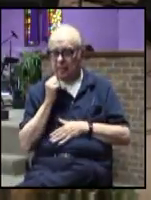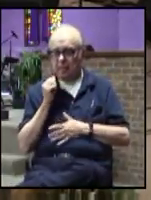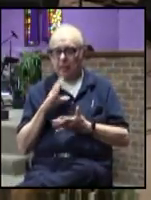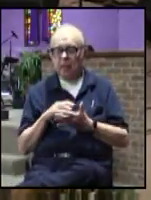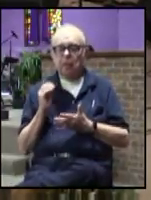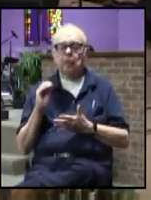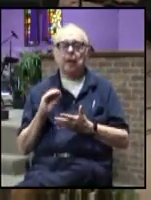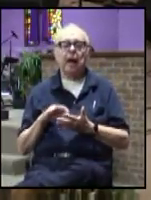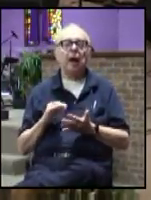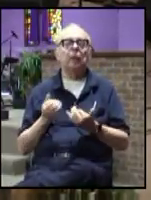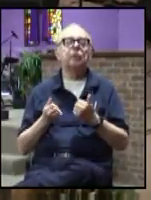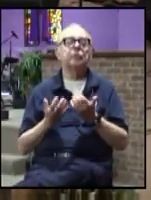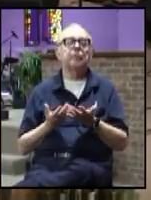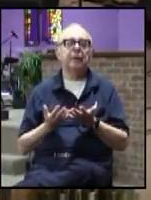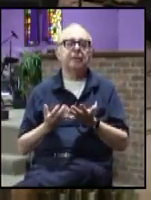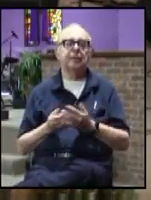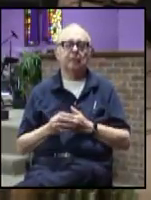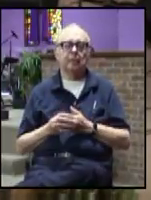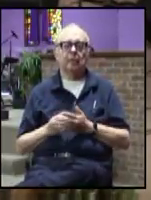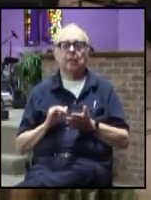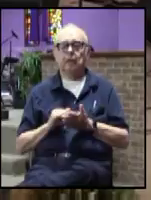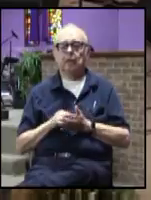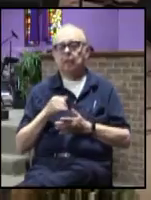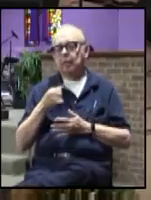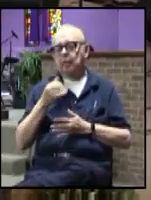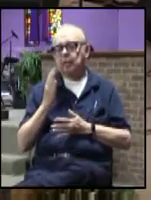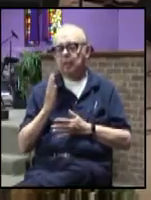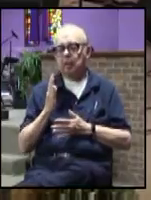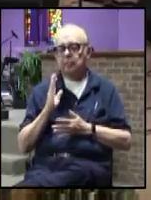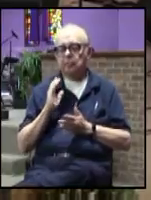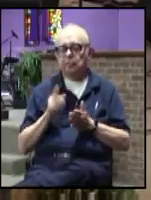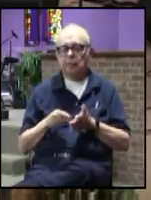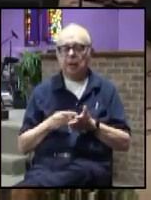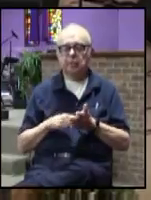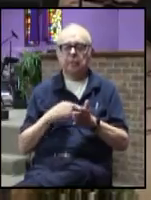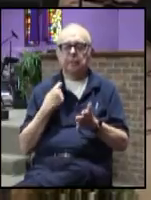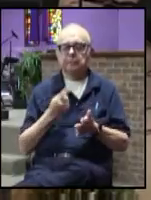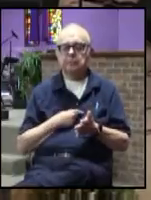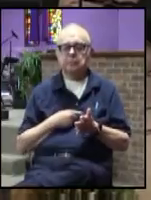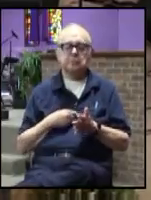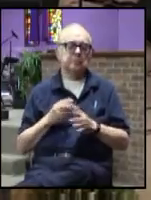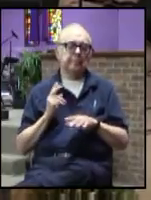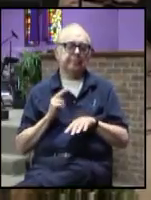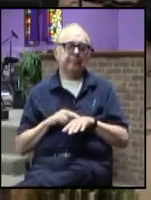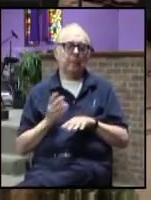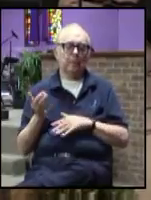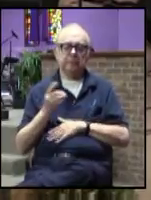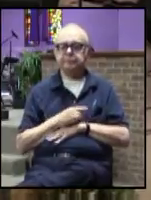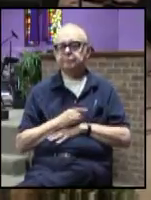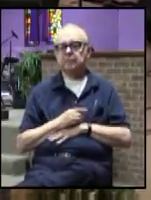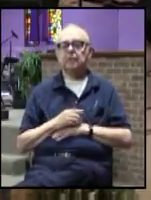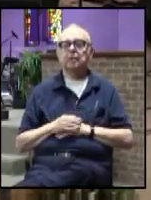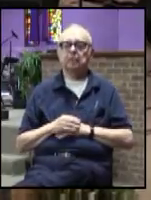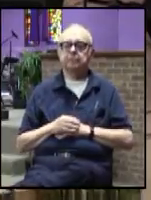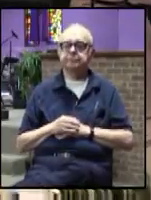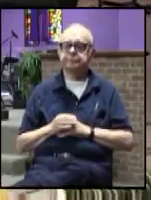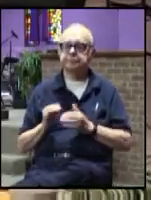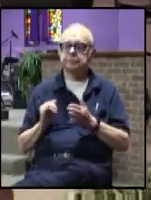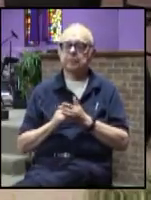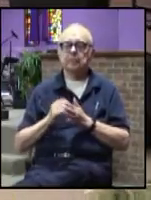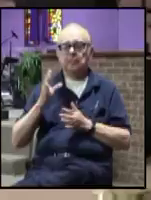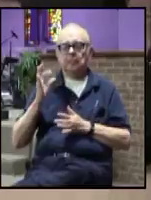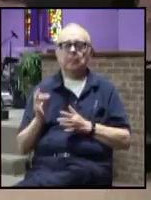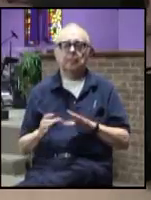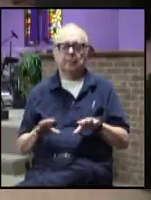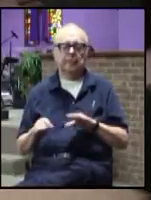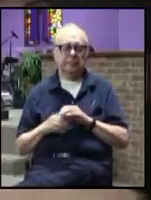you got to learn how to wait. And that's what God is trying to show us. Here's a typical day